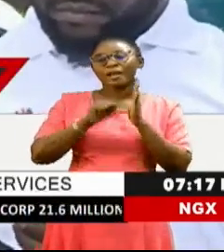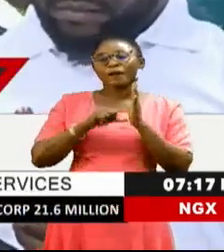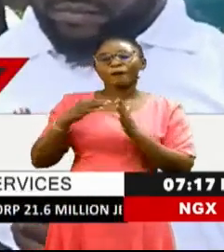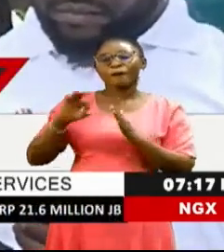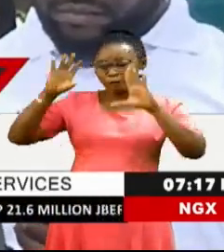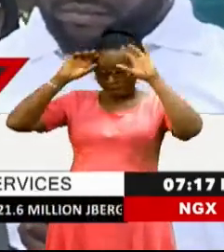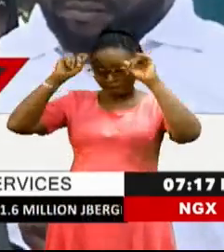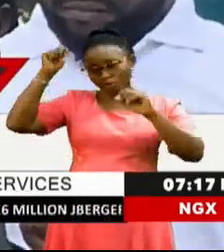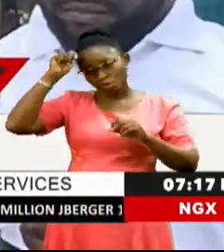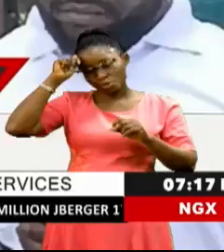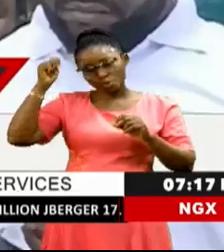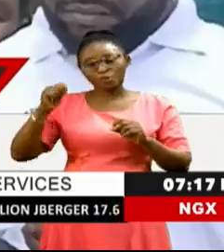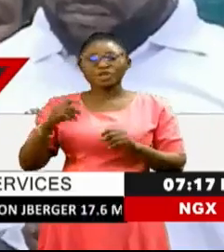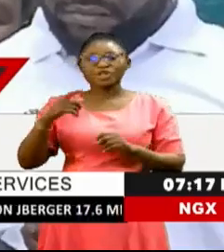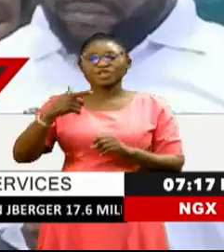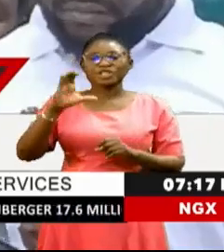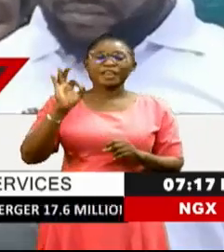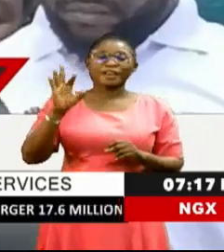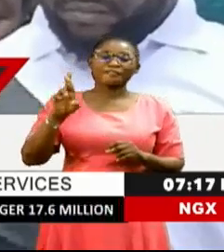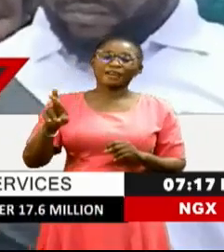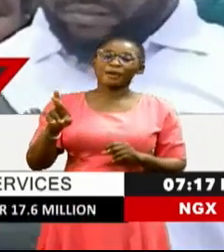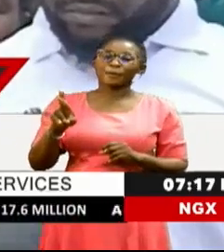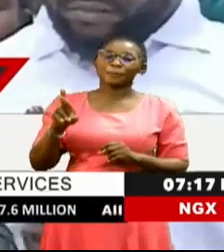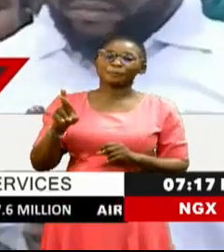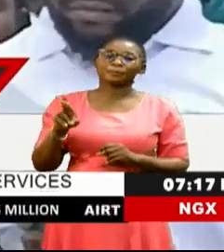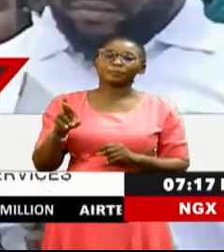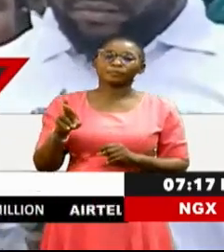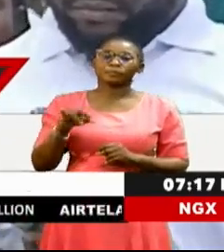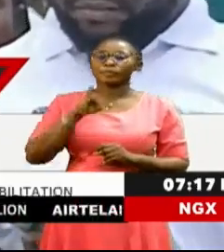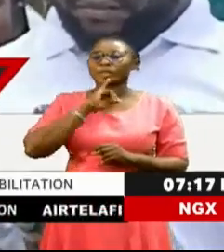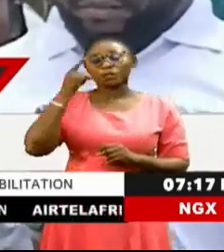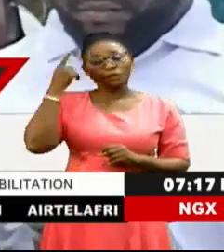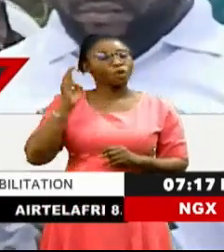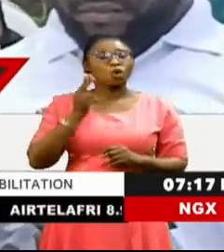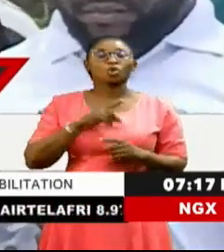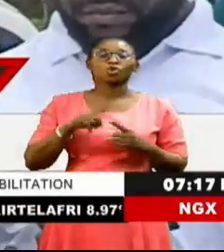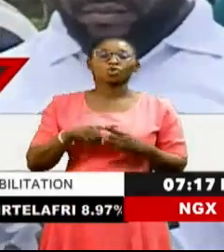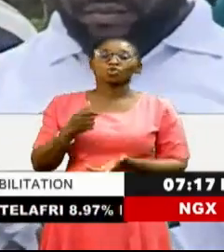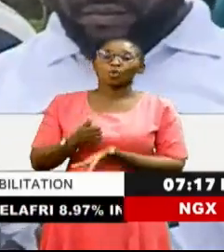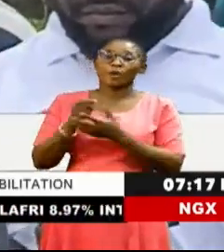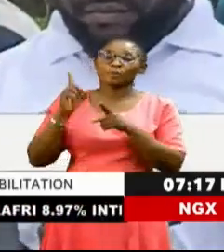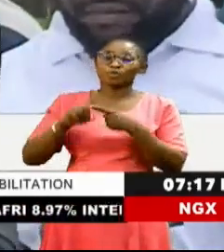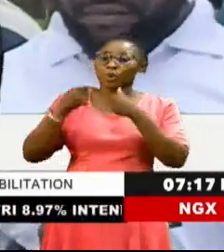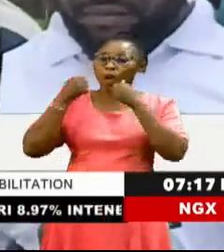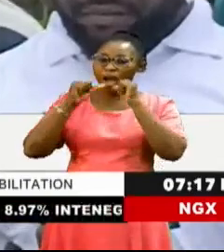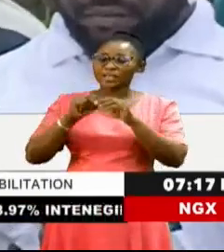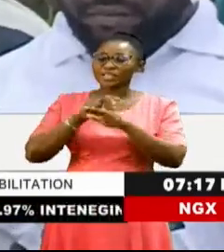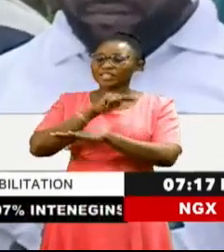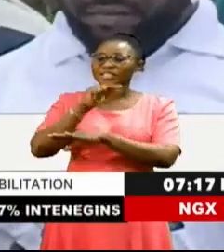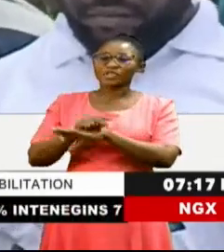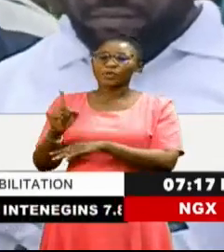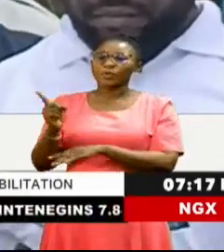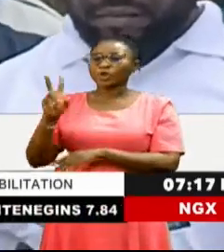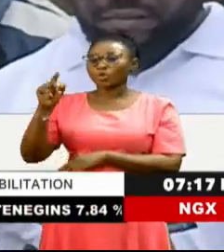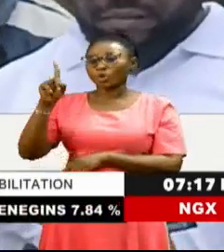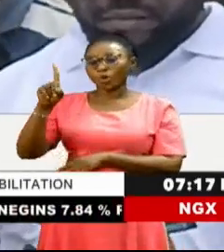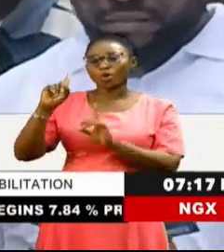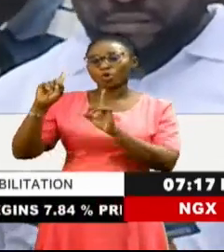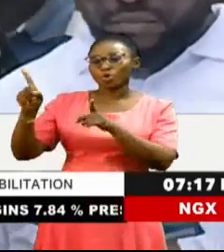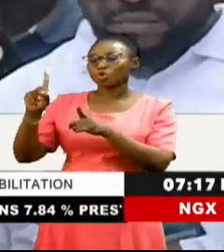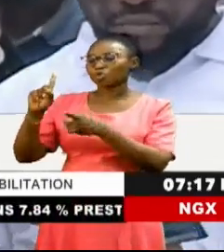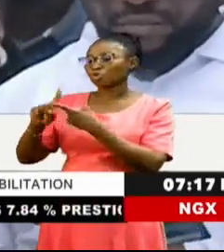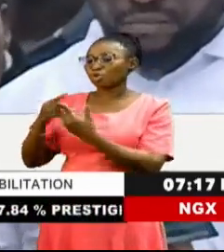GCFR, President and Commander-in-Chief of the Federal Republic of Nigeria, is for us to help him achieve a nation where no man goes to